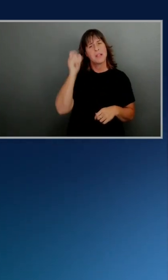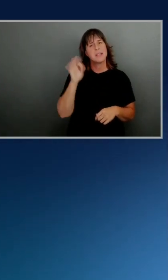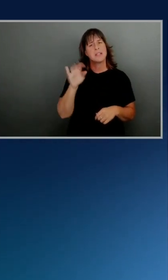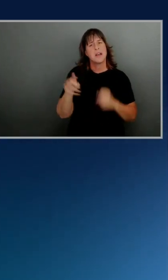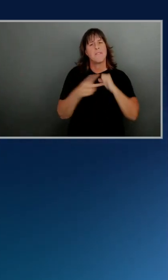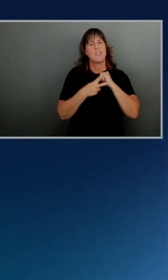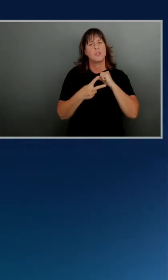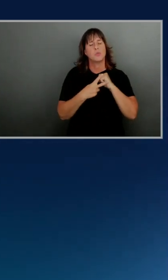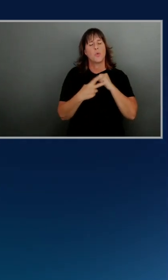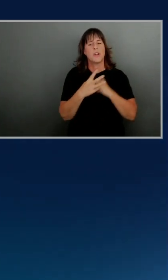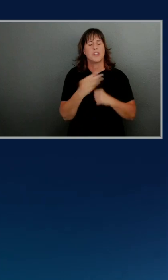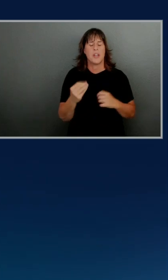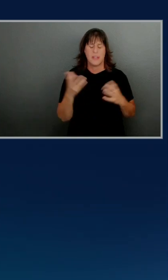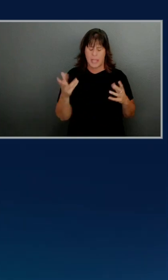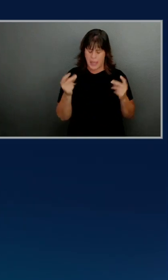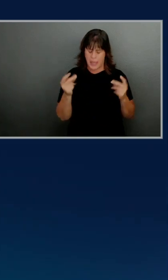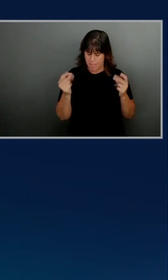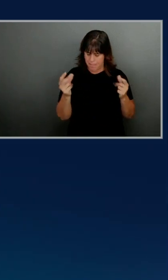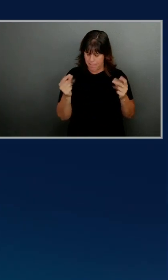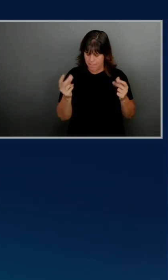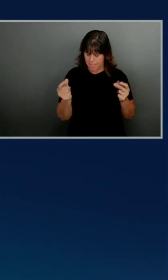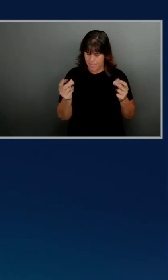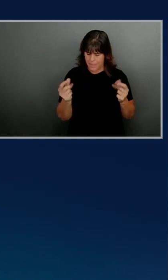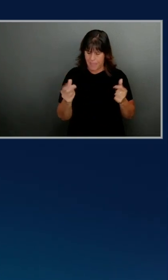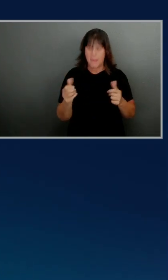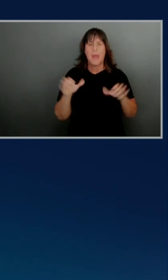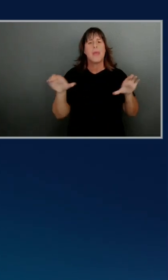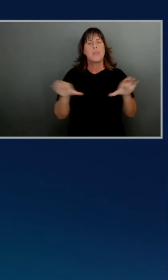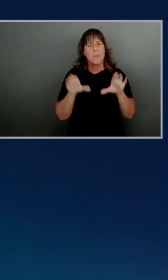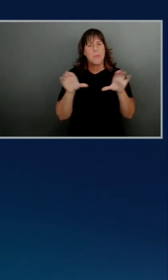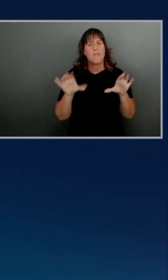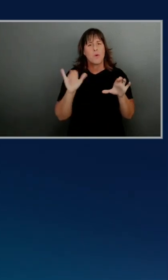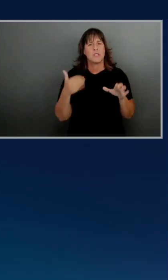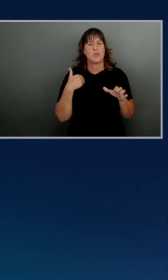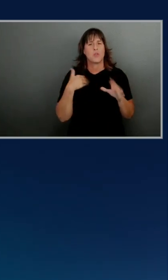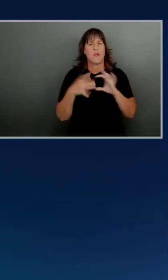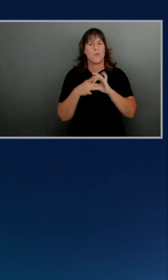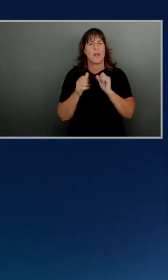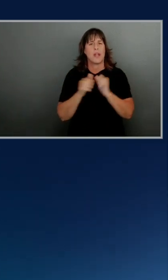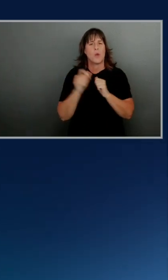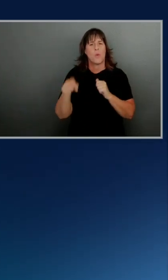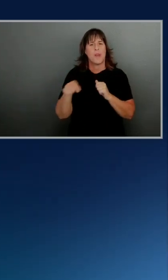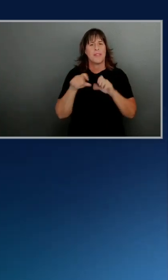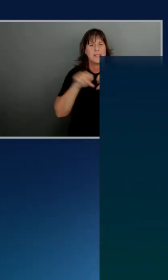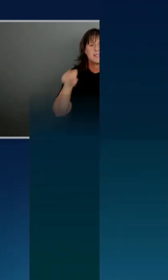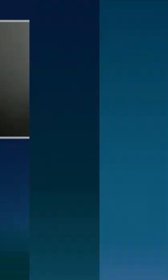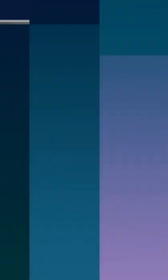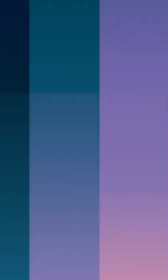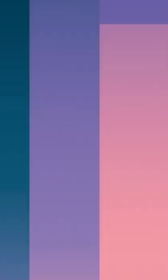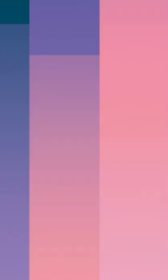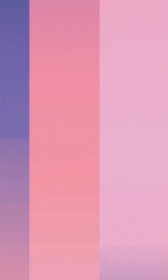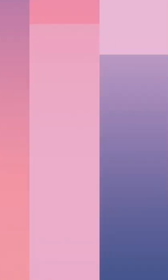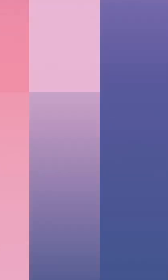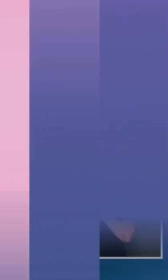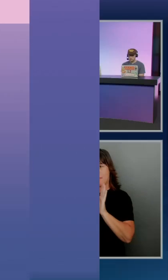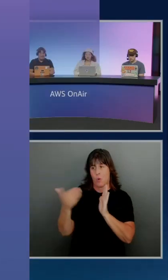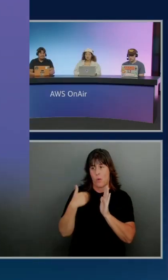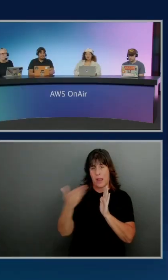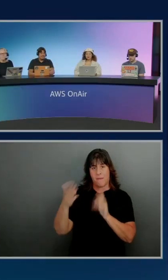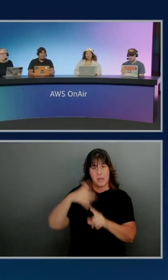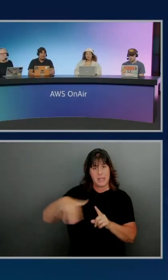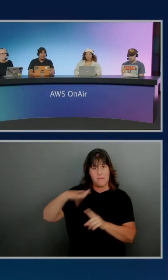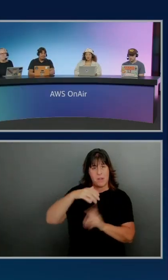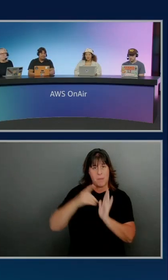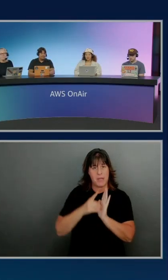and the performance that you can get through the file system. So as you can see here in the demo, in the environment that I have here, I